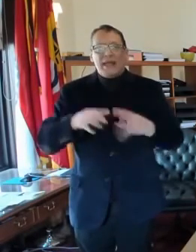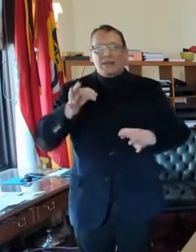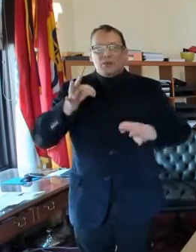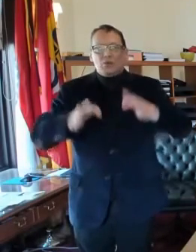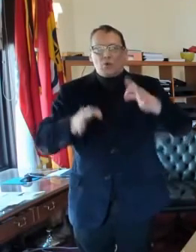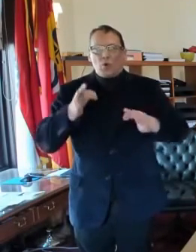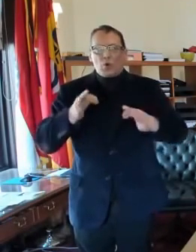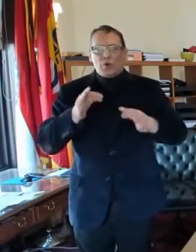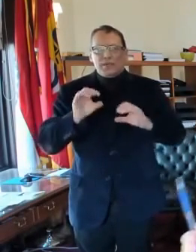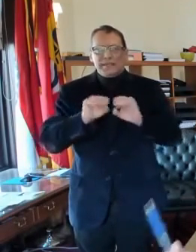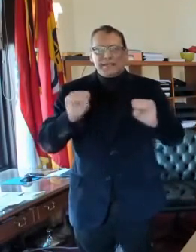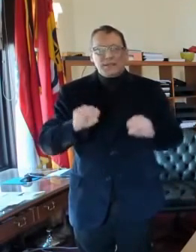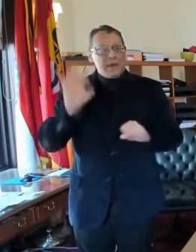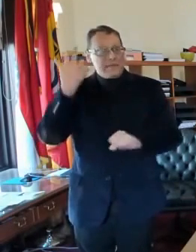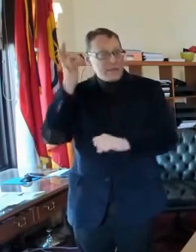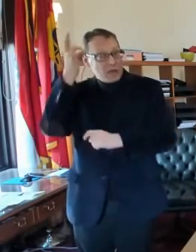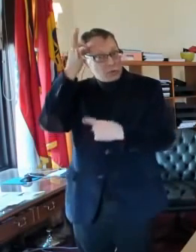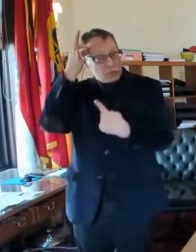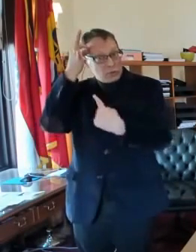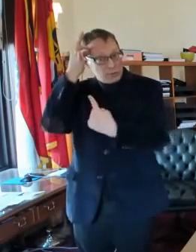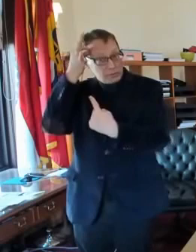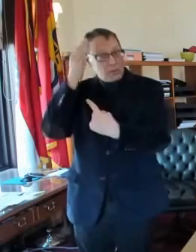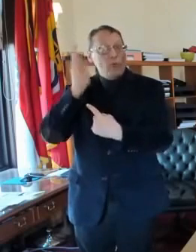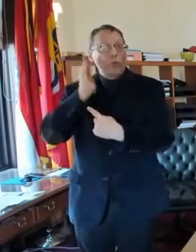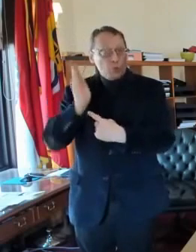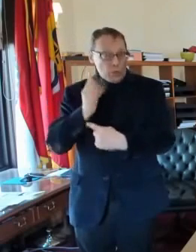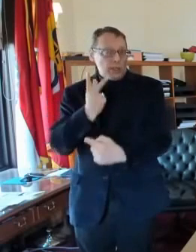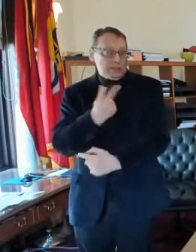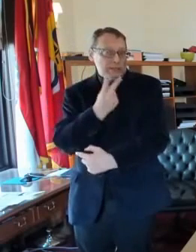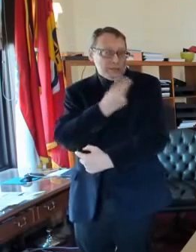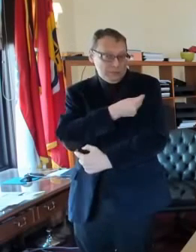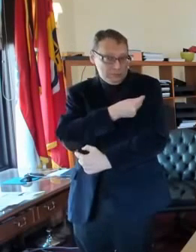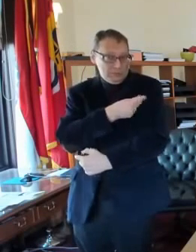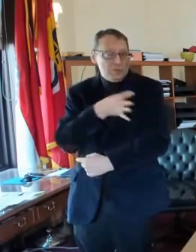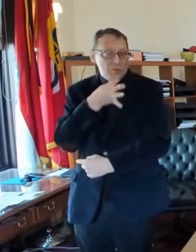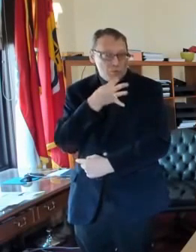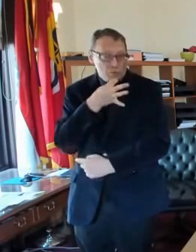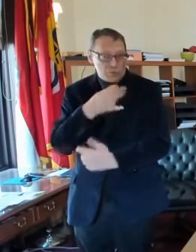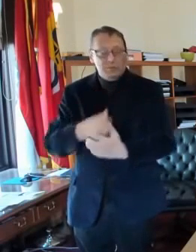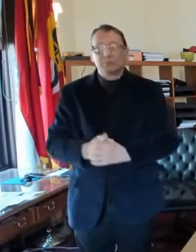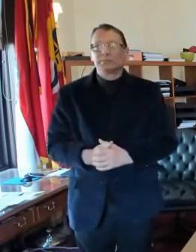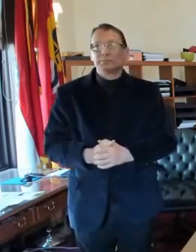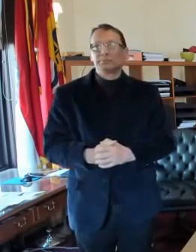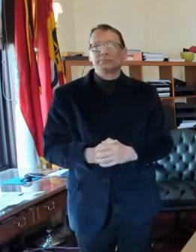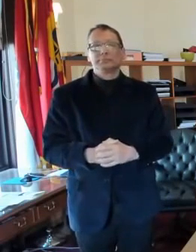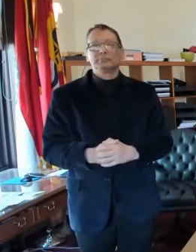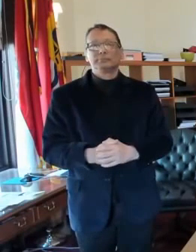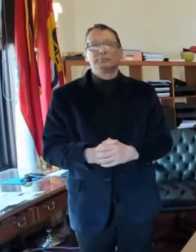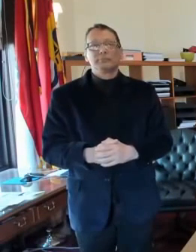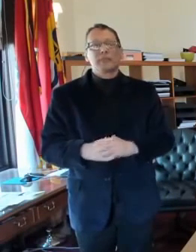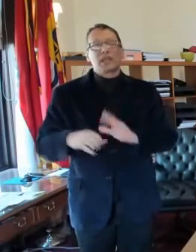system in the not too distant futures, they will begin vaccinating some of their folks. The